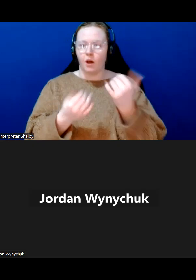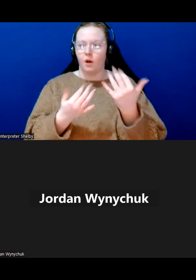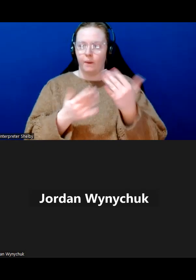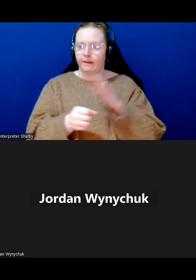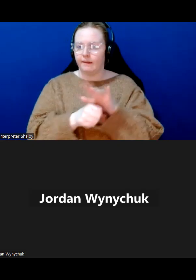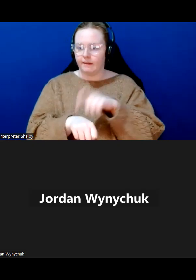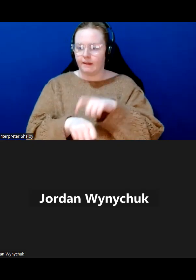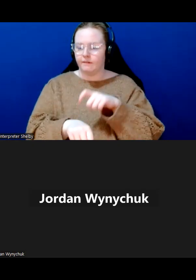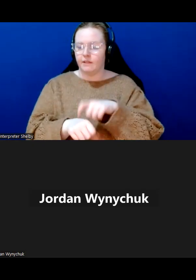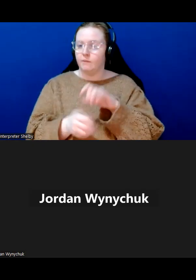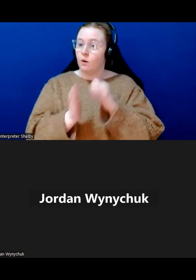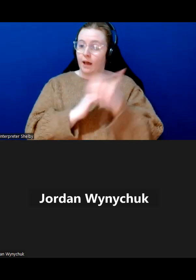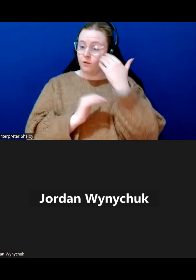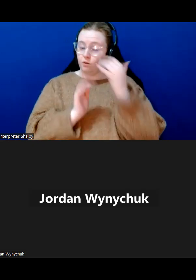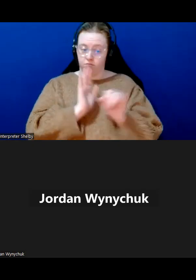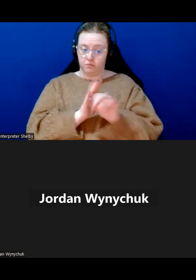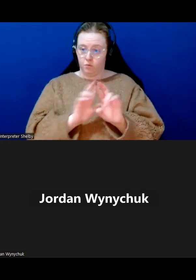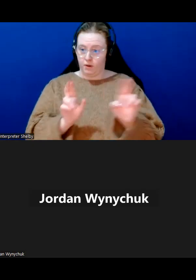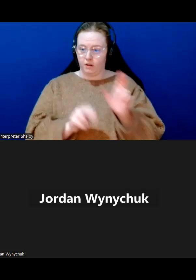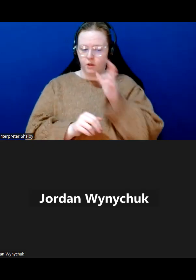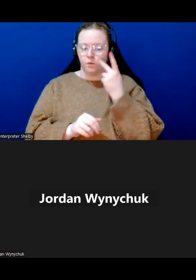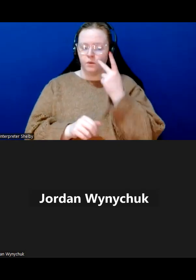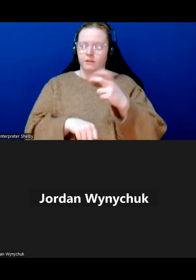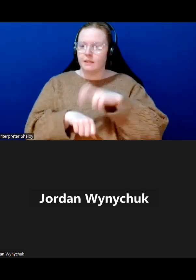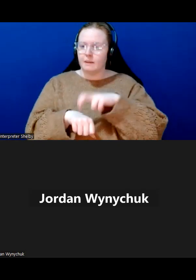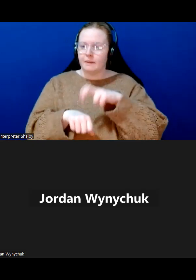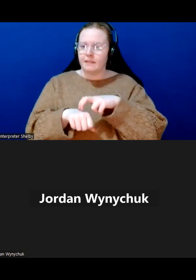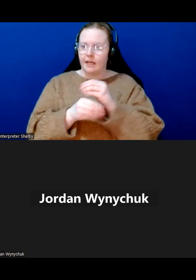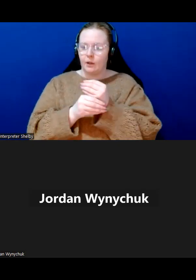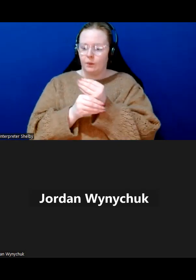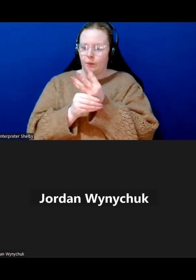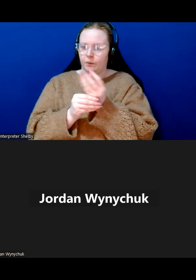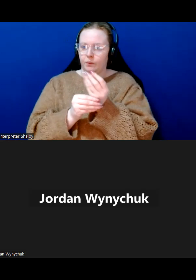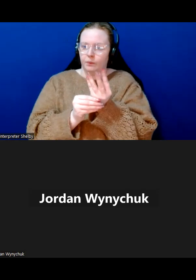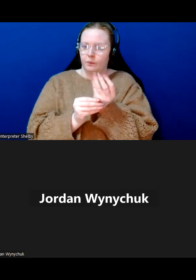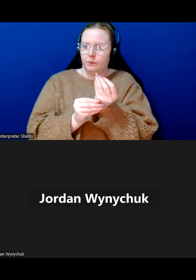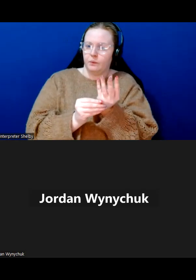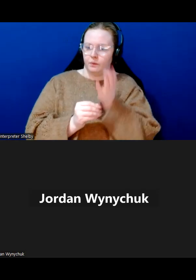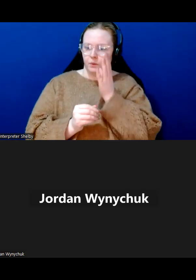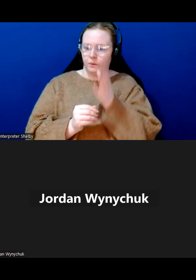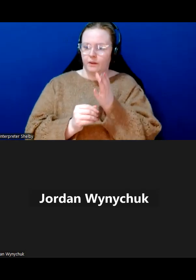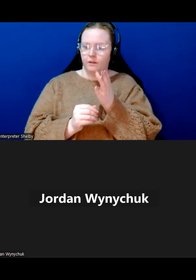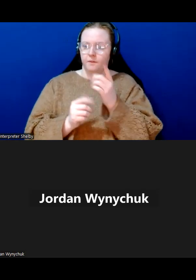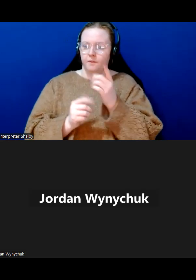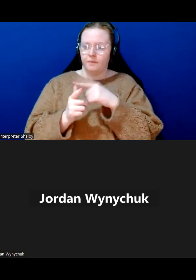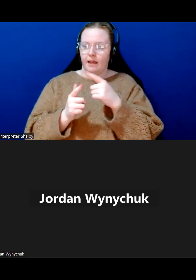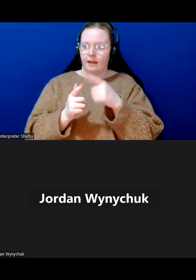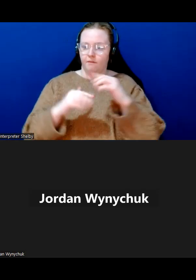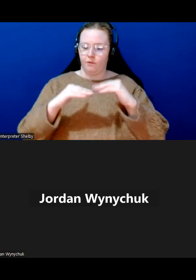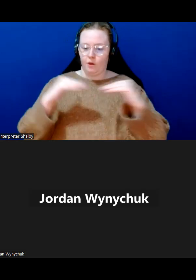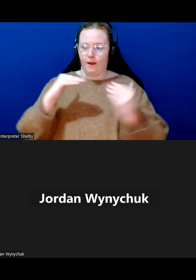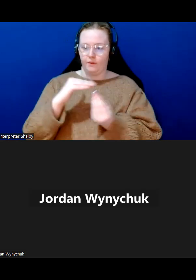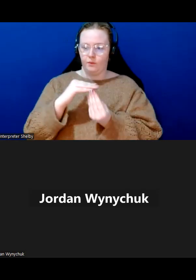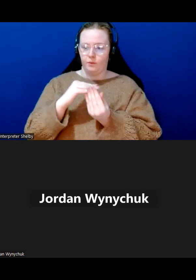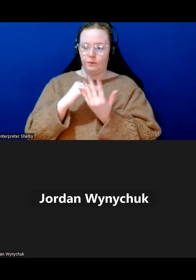actually ready, your potatoes will flower, and you'll think your potato, like the part that's growing above the ground, it'll start flowering, and you'll